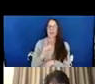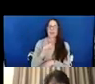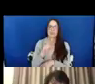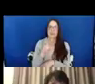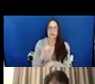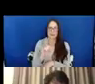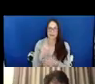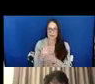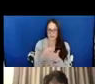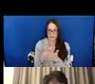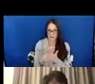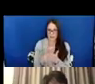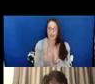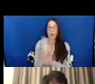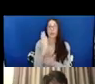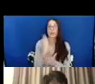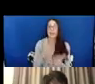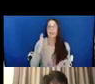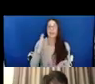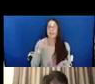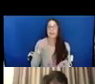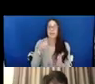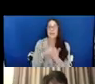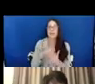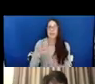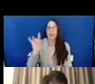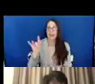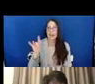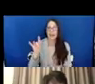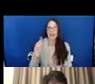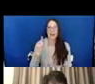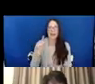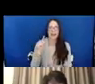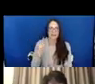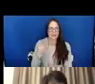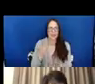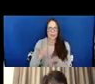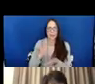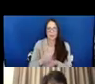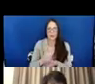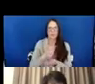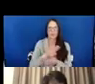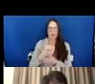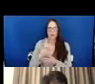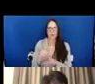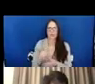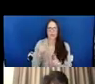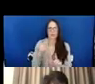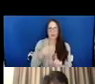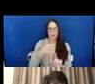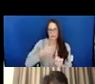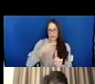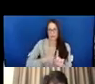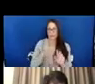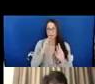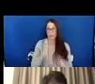Through Section 8, people pay just 30% of their reported income towards their rent. Reporting income to Section 8 was a